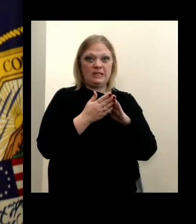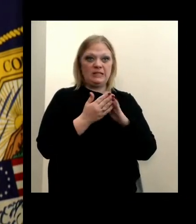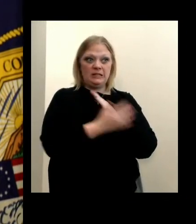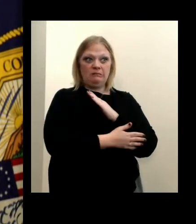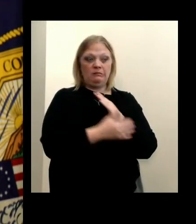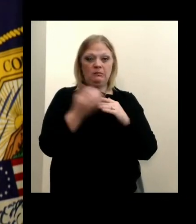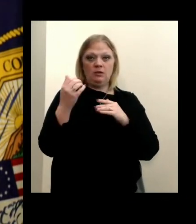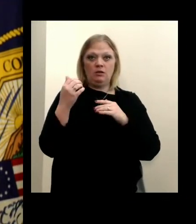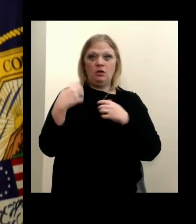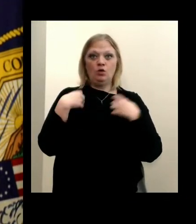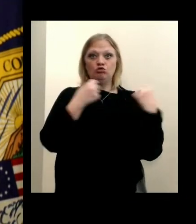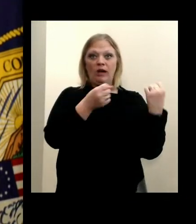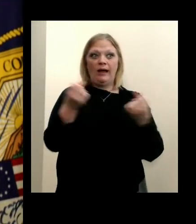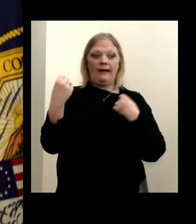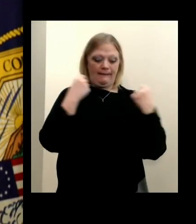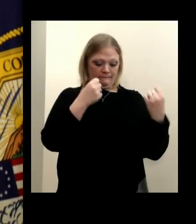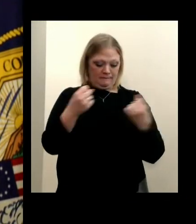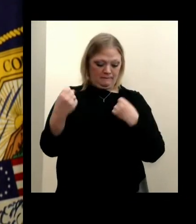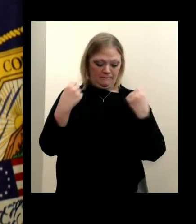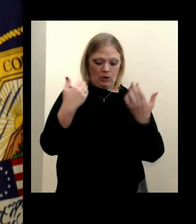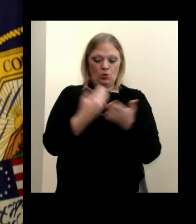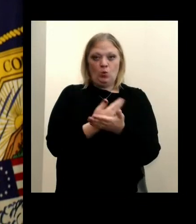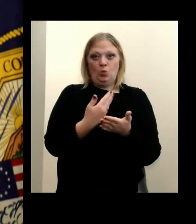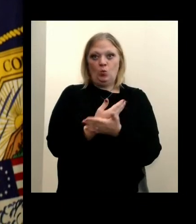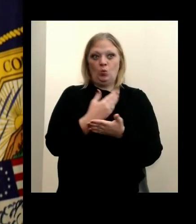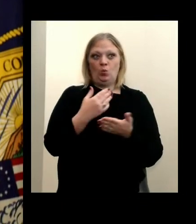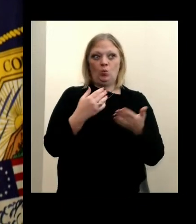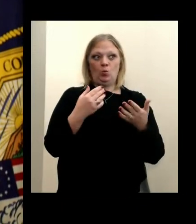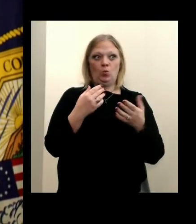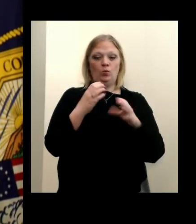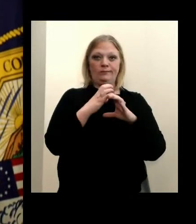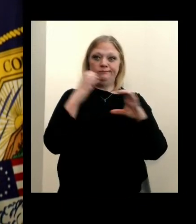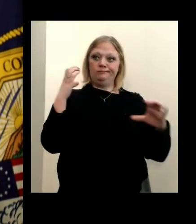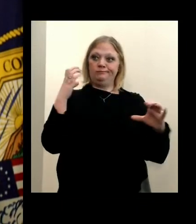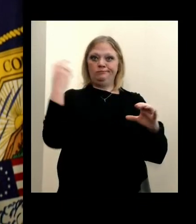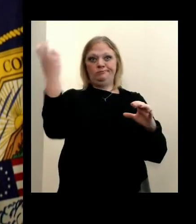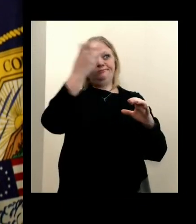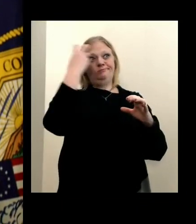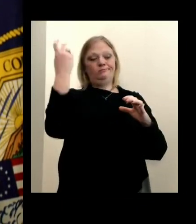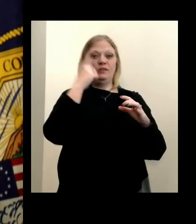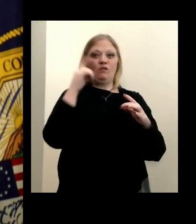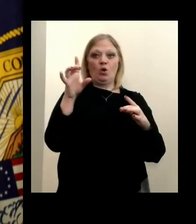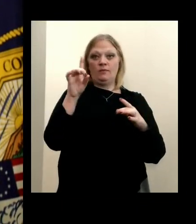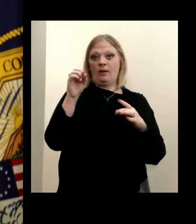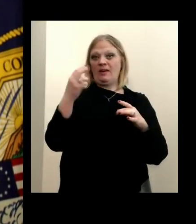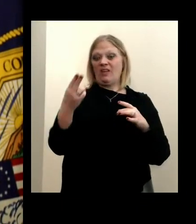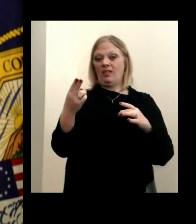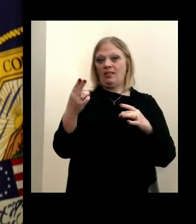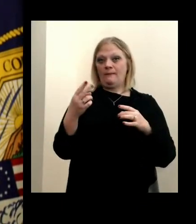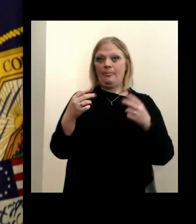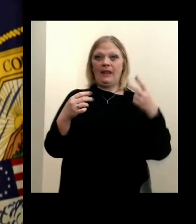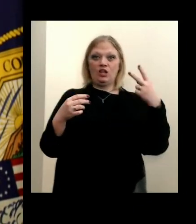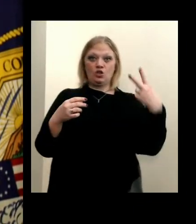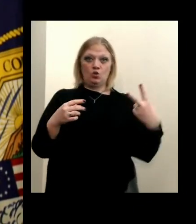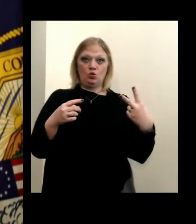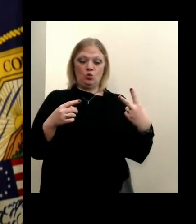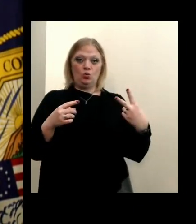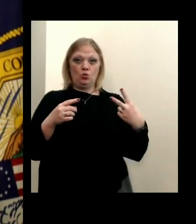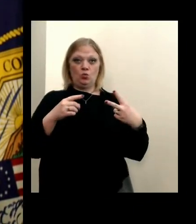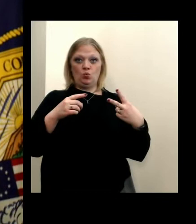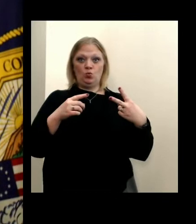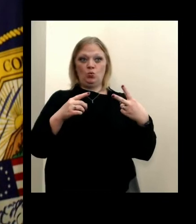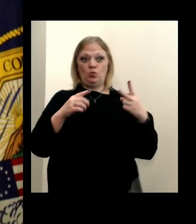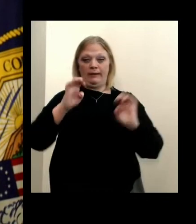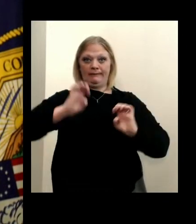our new mobile unit for the Department of Health, which has 2 examination rooms in it,